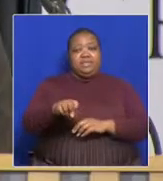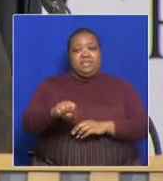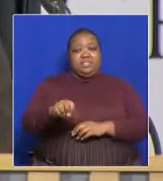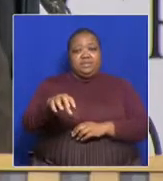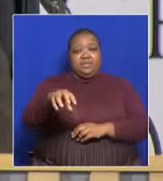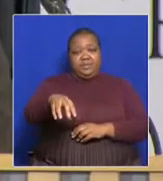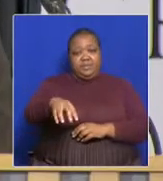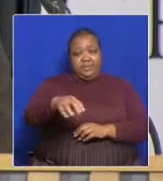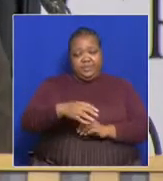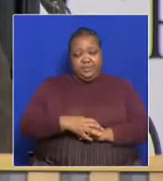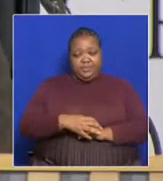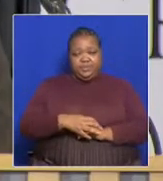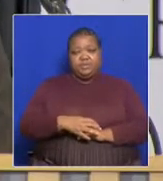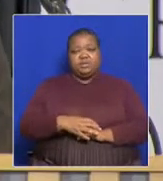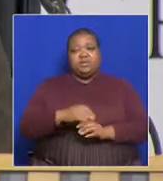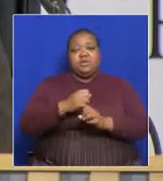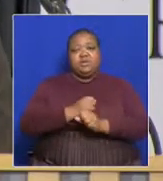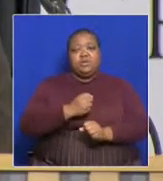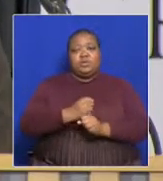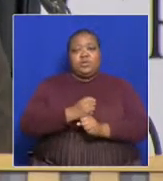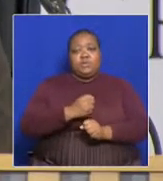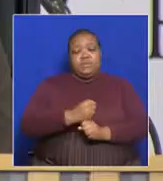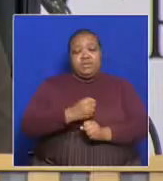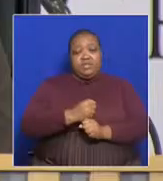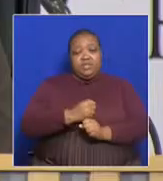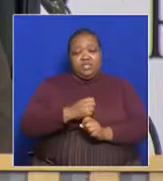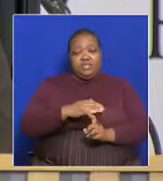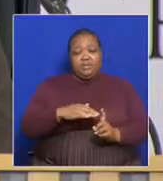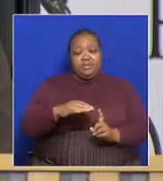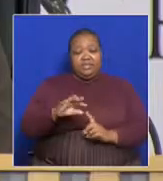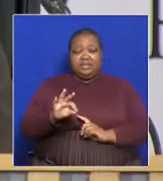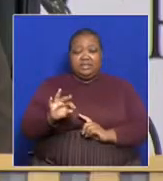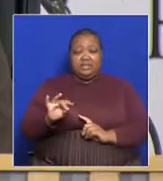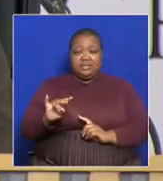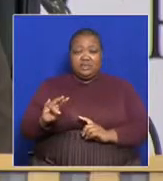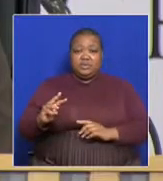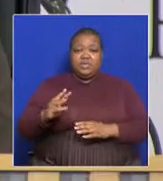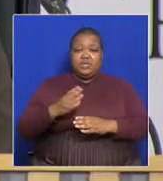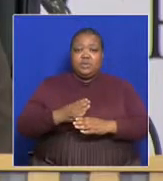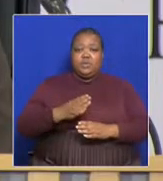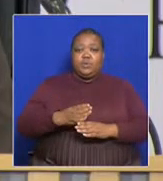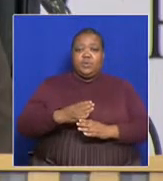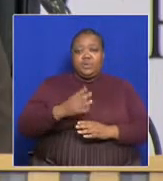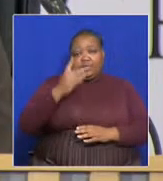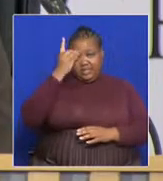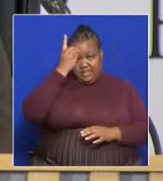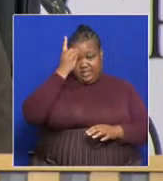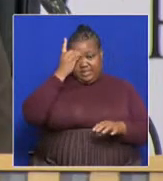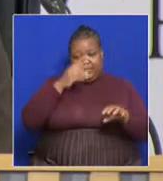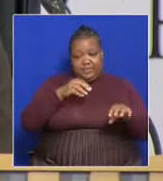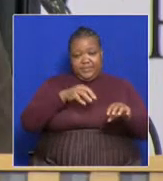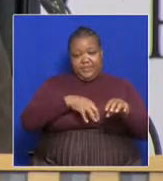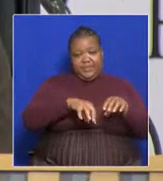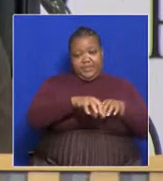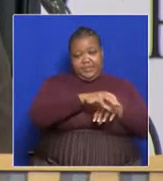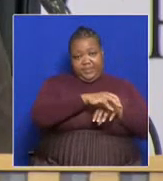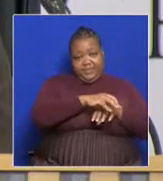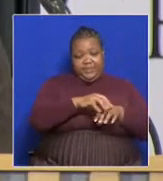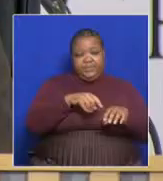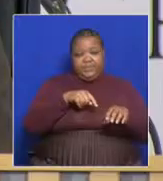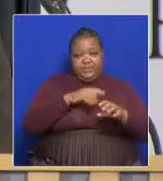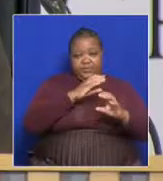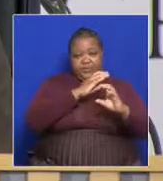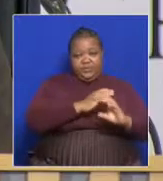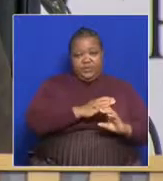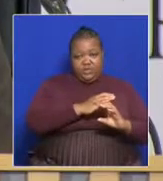of operation, my day-to-day duties involved the Durban and surrounding areas. Whatever challenges I